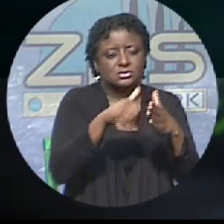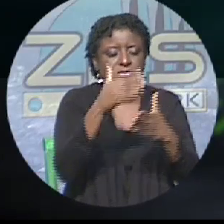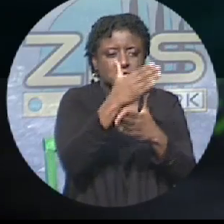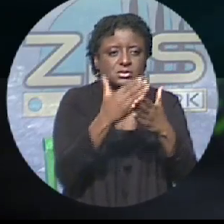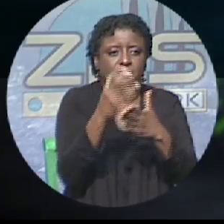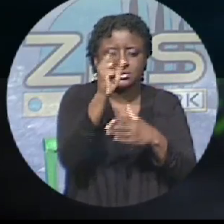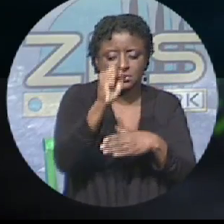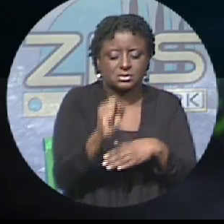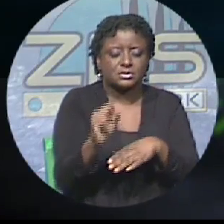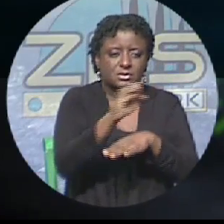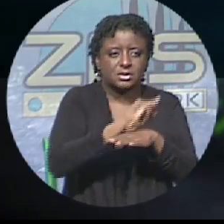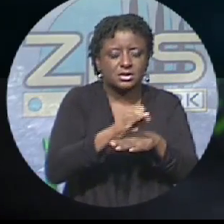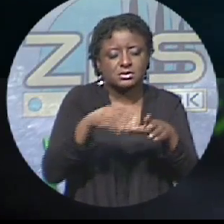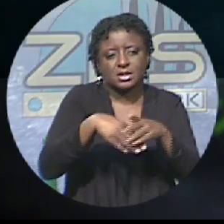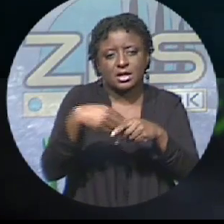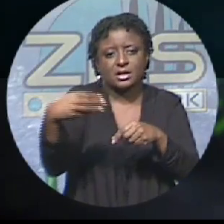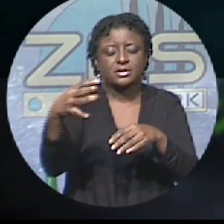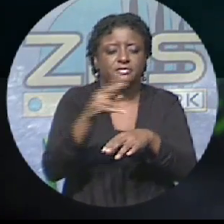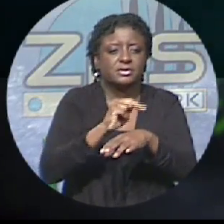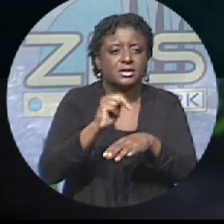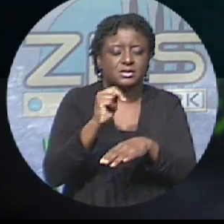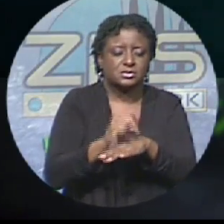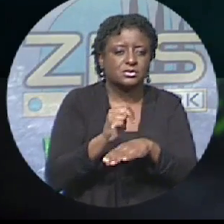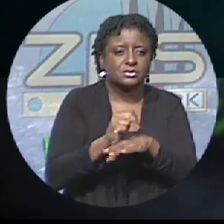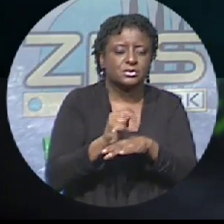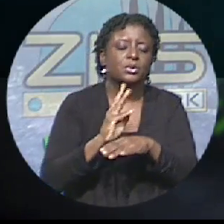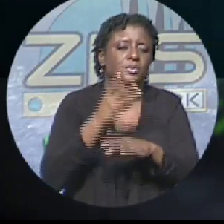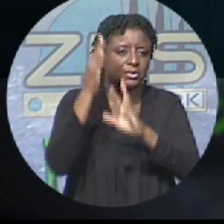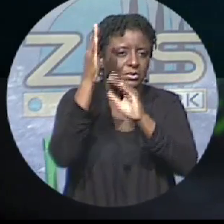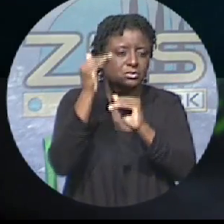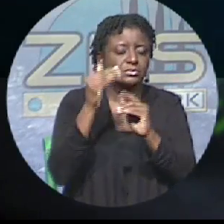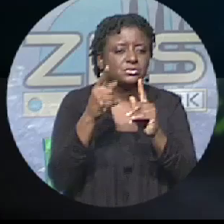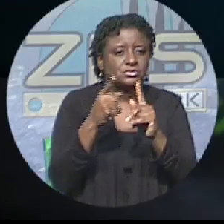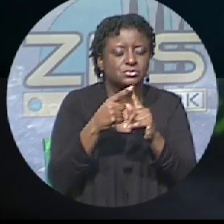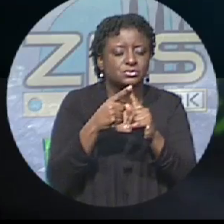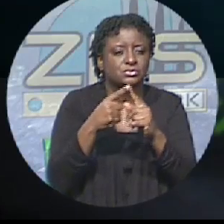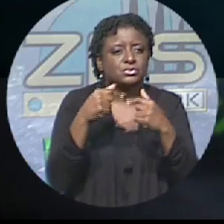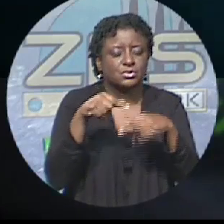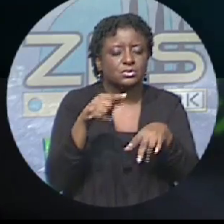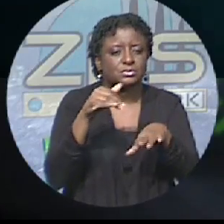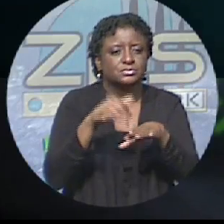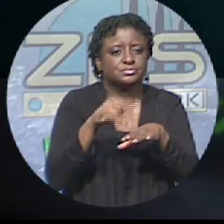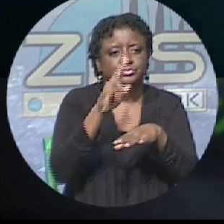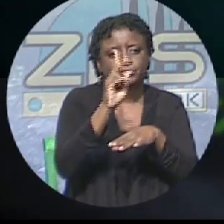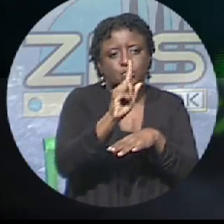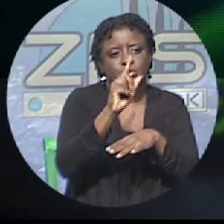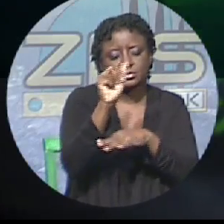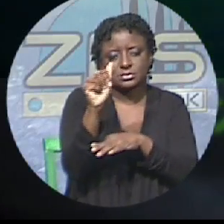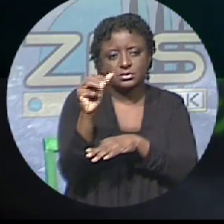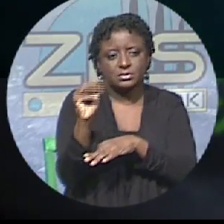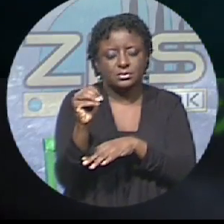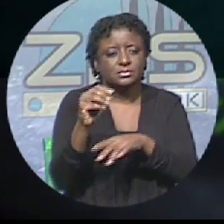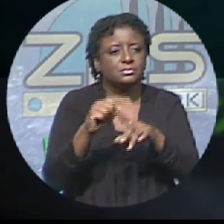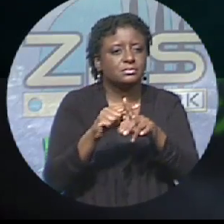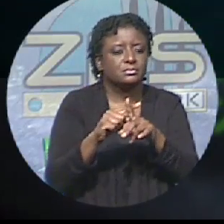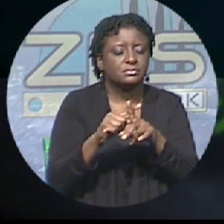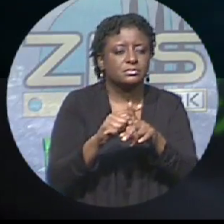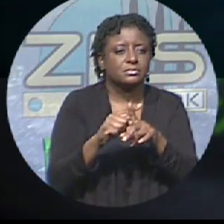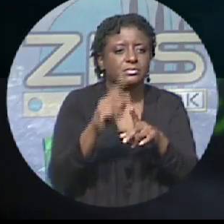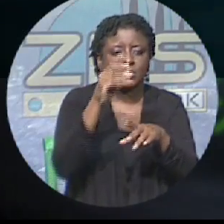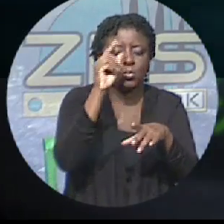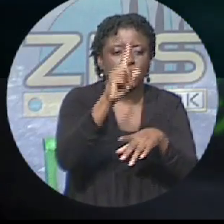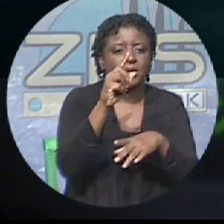islands. Out of Nassau, we had hoped to go out at 1 o'clock this morning, 1 o'clock this afternoon,